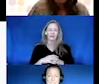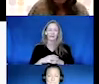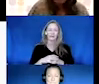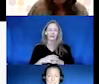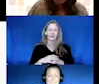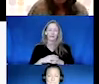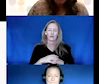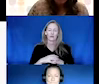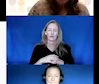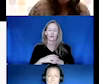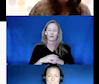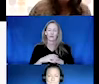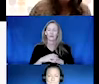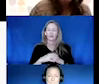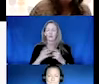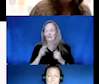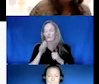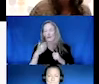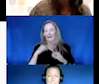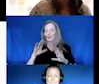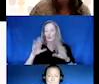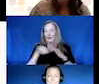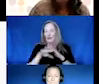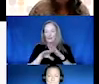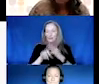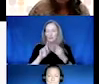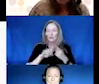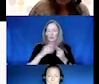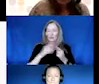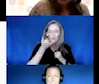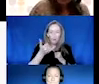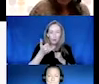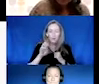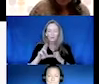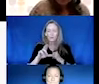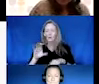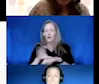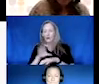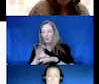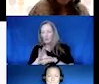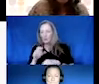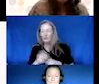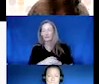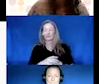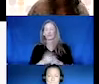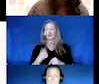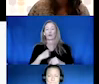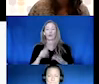again, we continue to offer technical support.